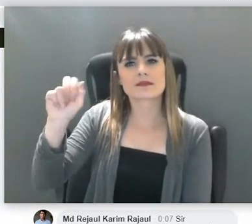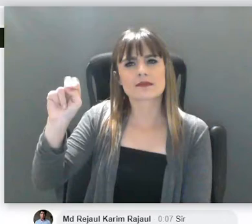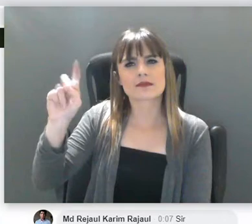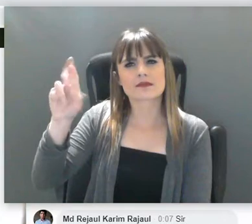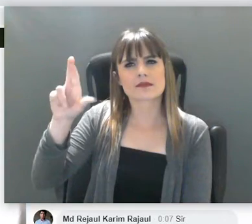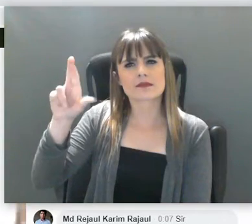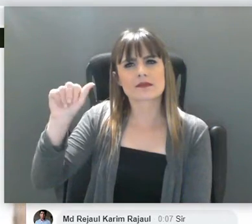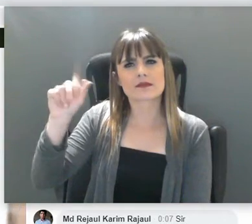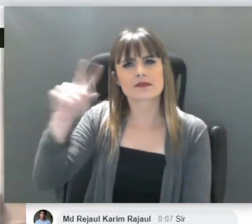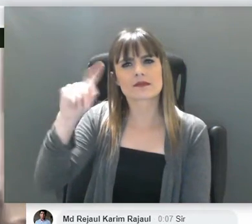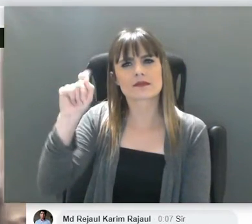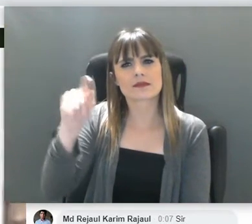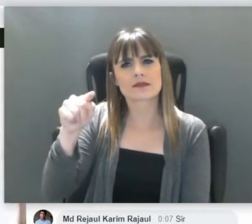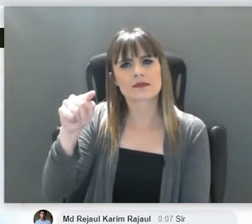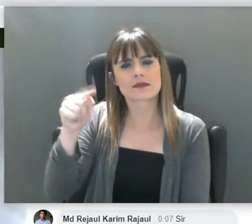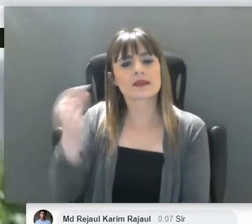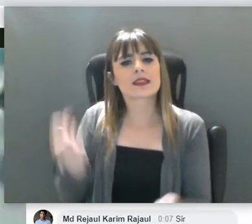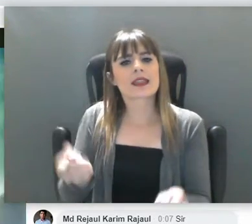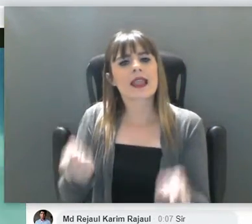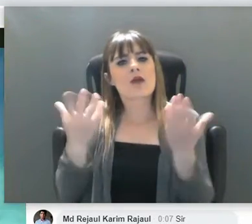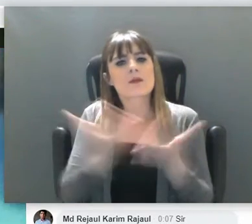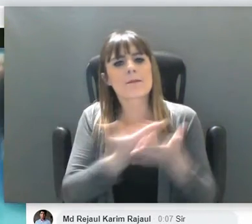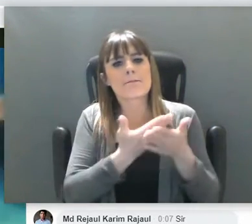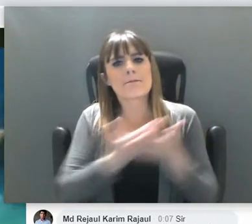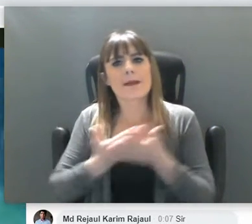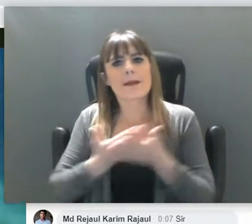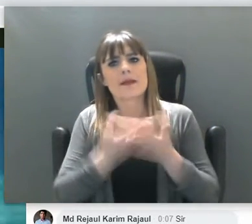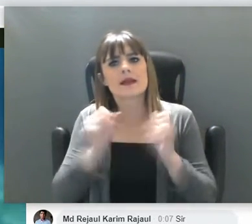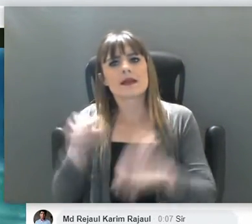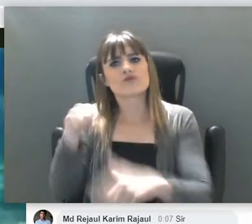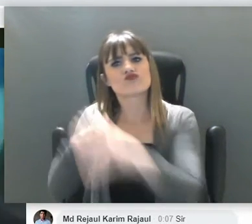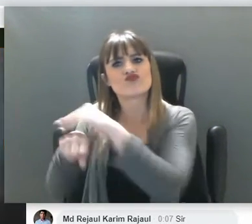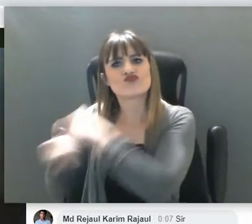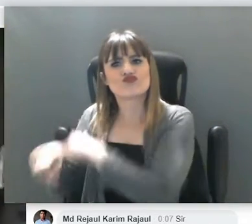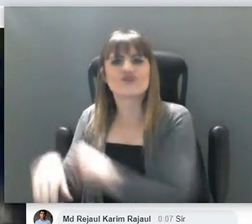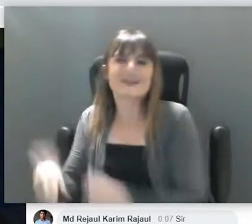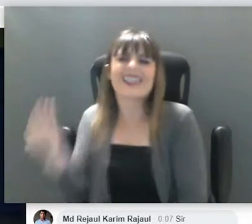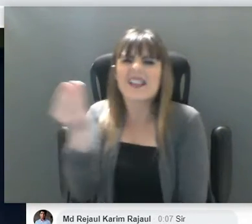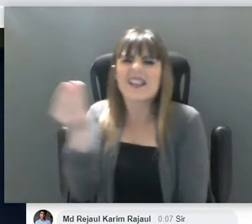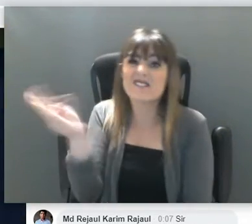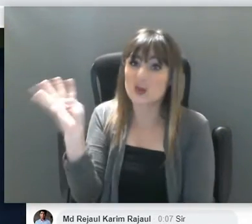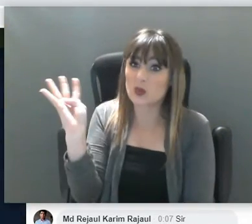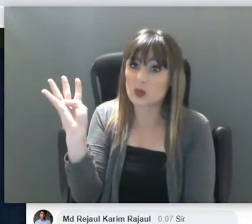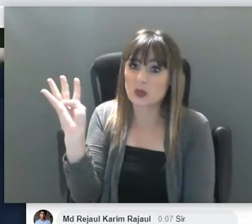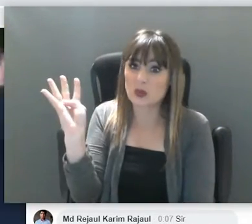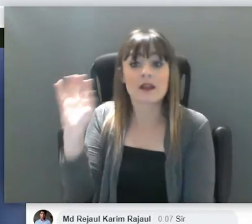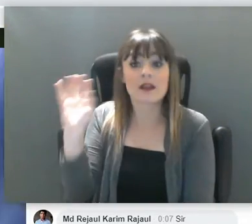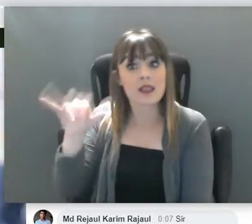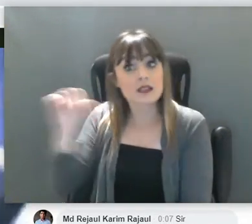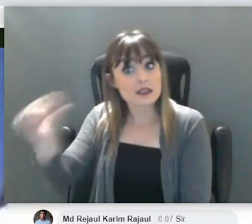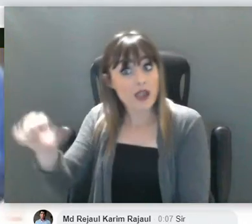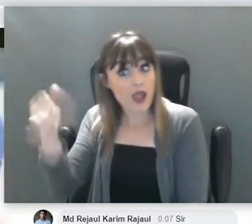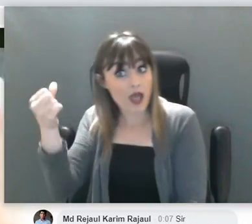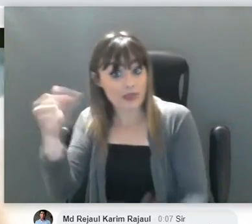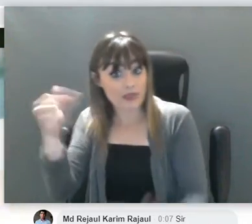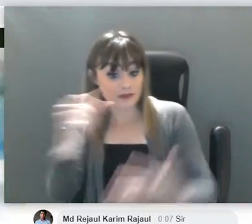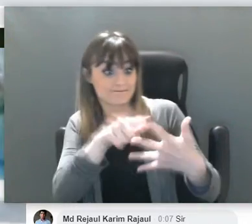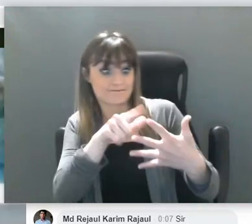She wondered how many babies they can have at one time. Yeah, they can have a few babies at a time. So that is another characteristic of mammals is they